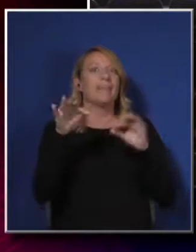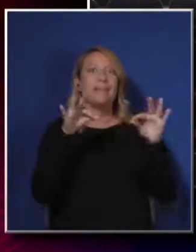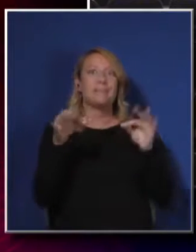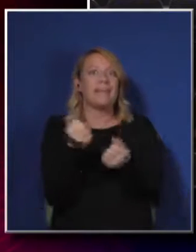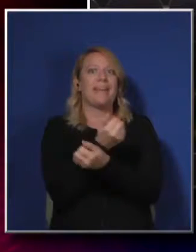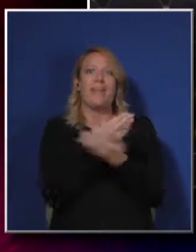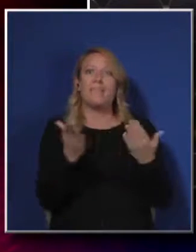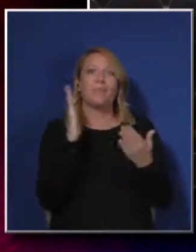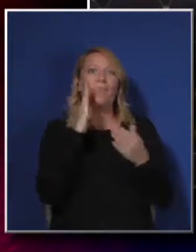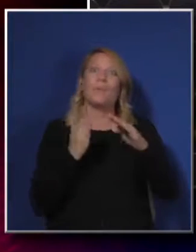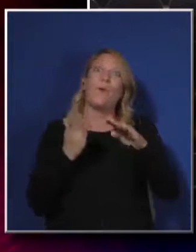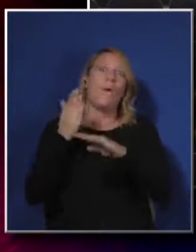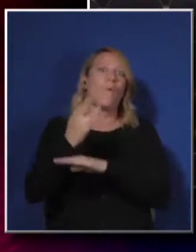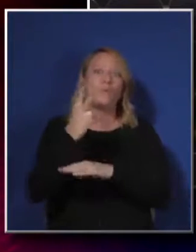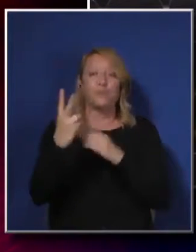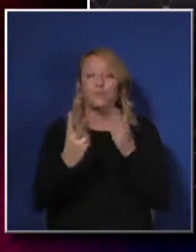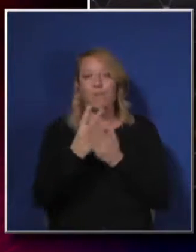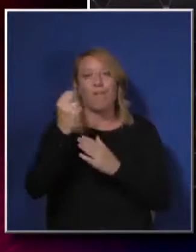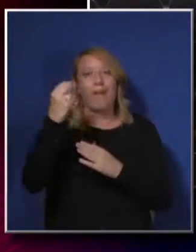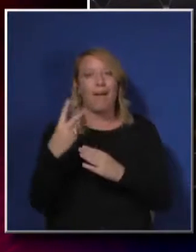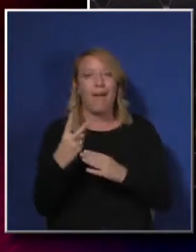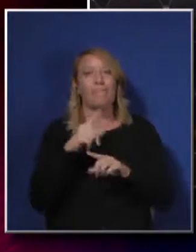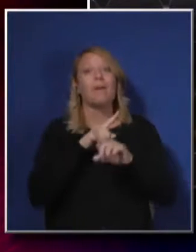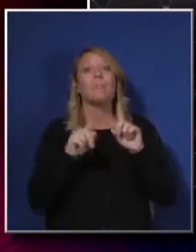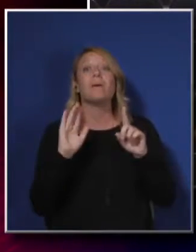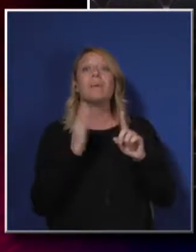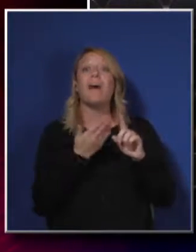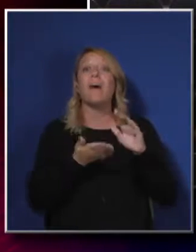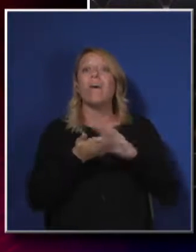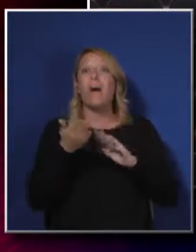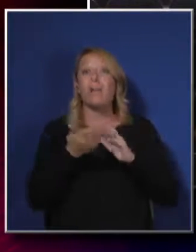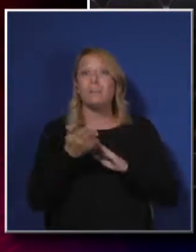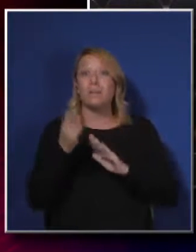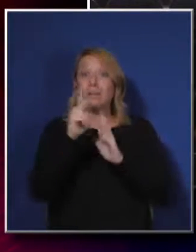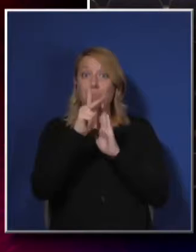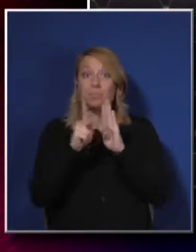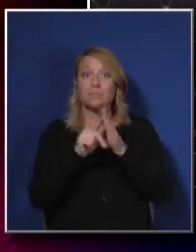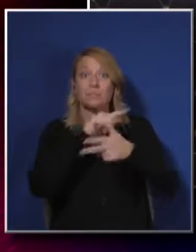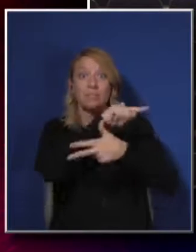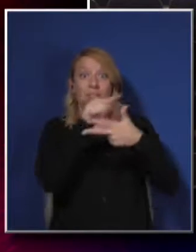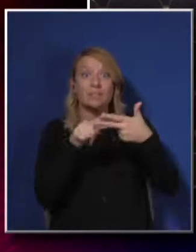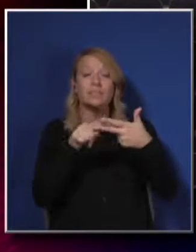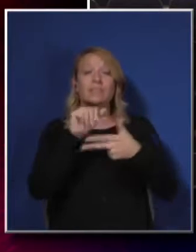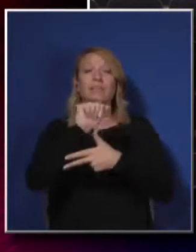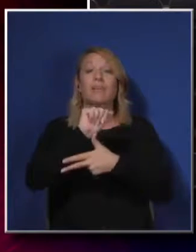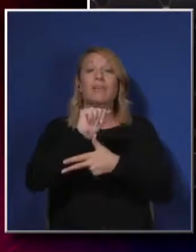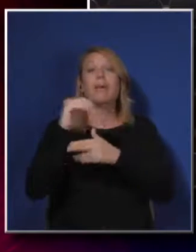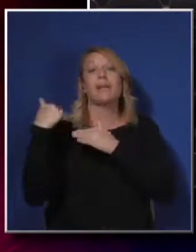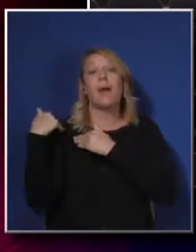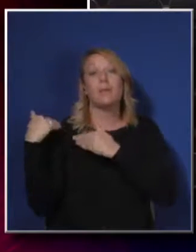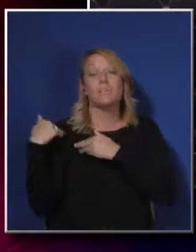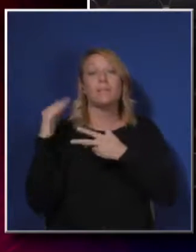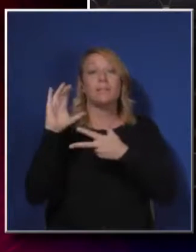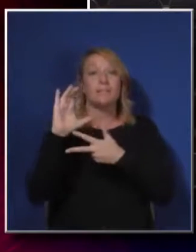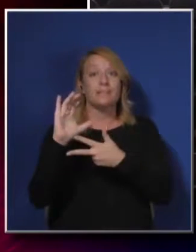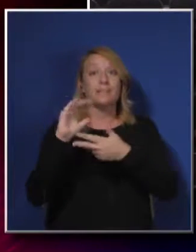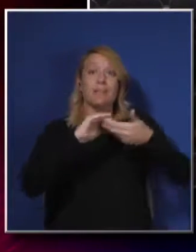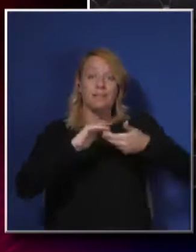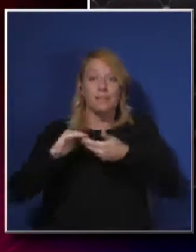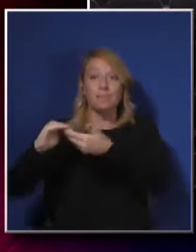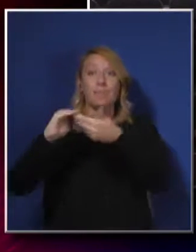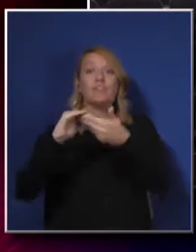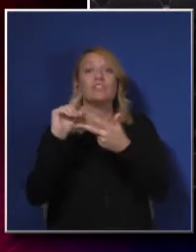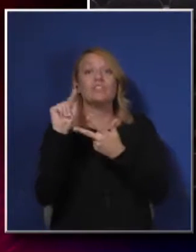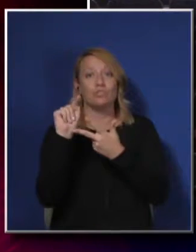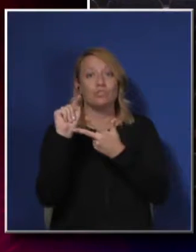does align with the agency's 3 operating principles, which are the accountability, the collaboration, and